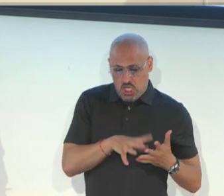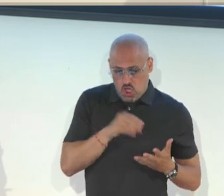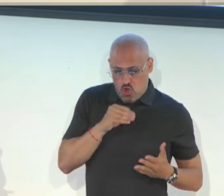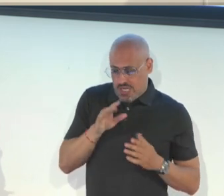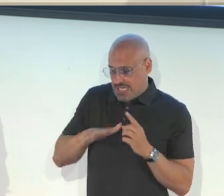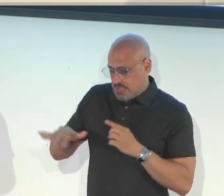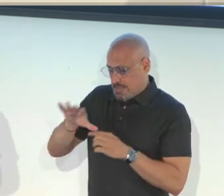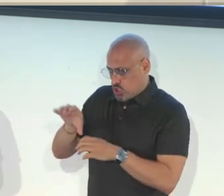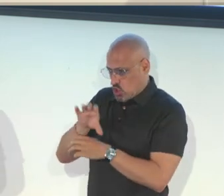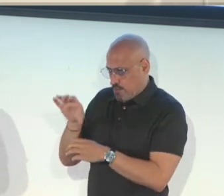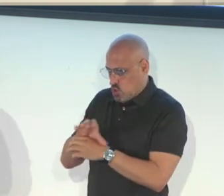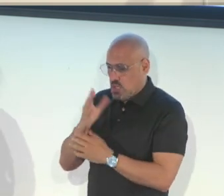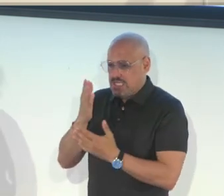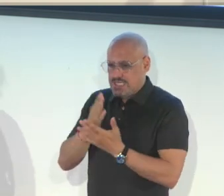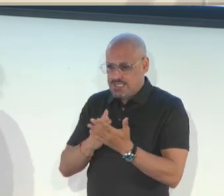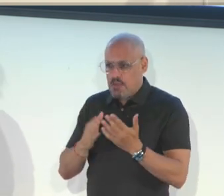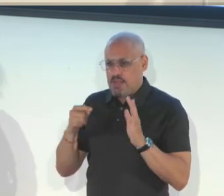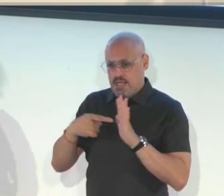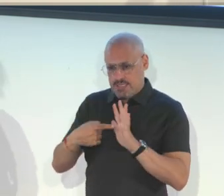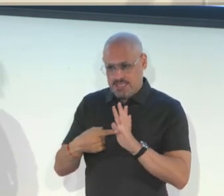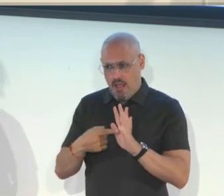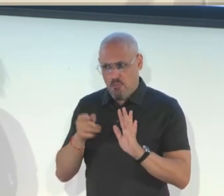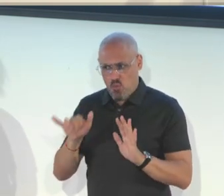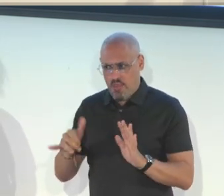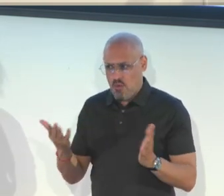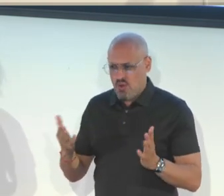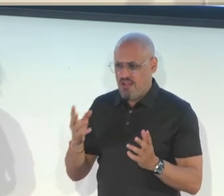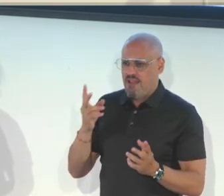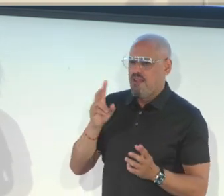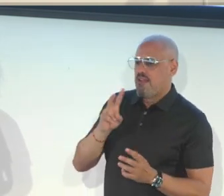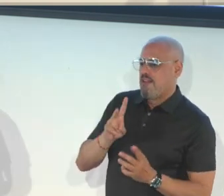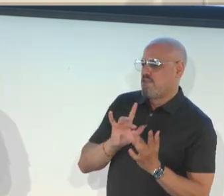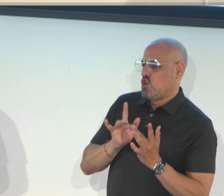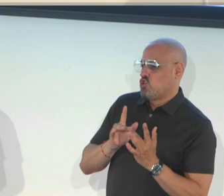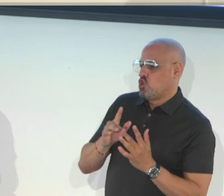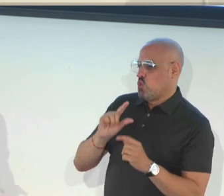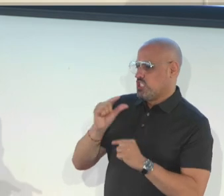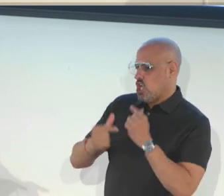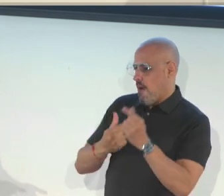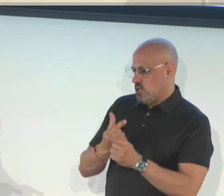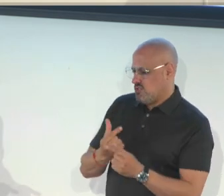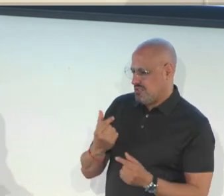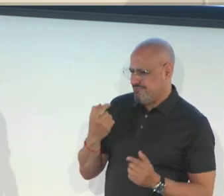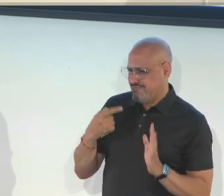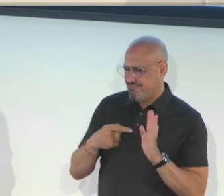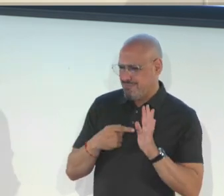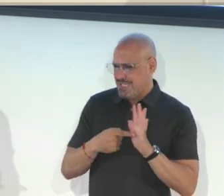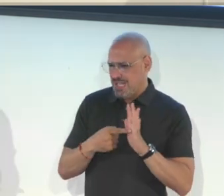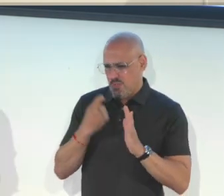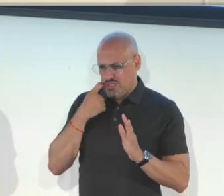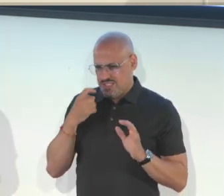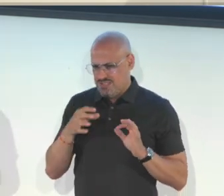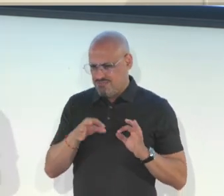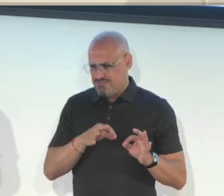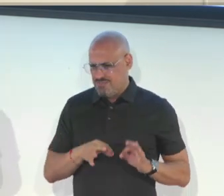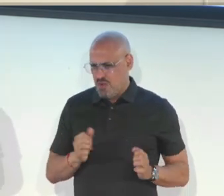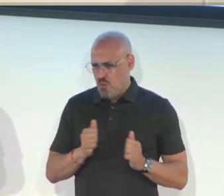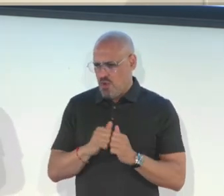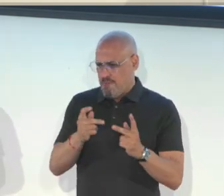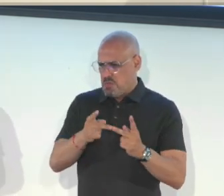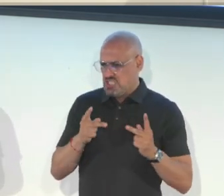spatial computing, some of the examples of this is virtual geometry, like the example I just gave with positional